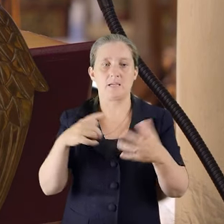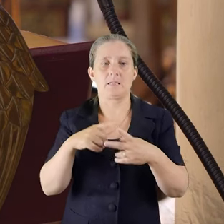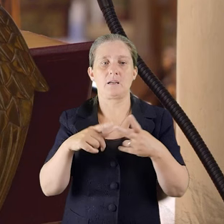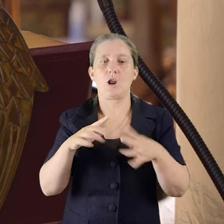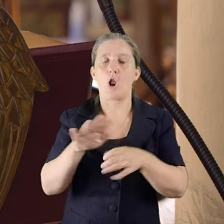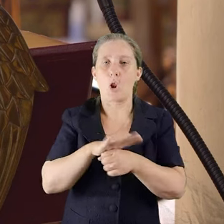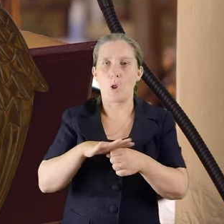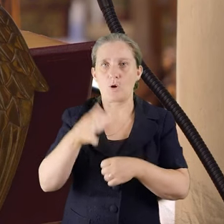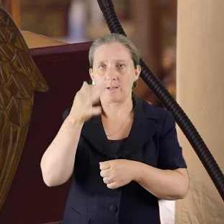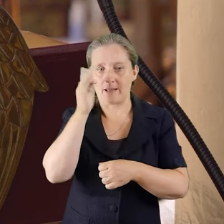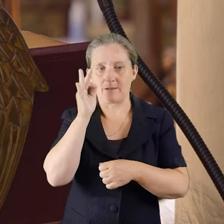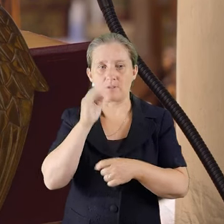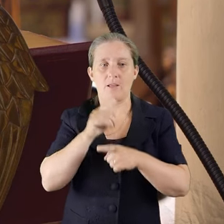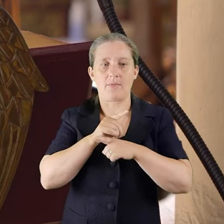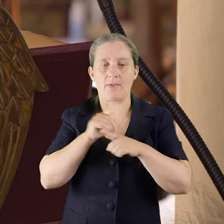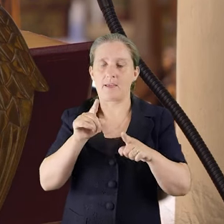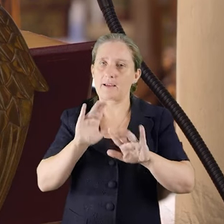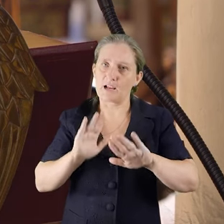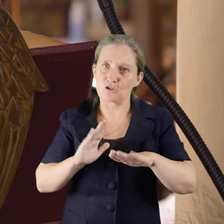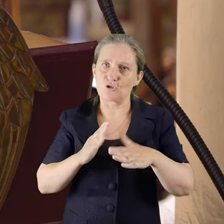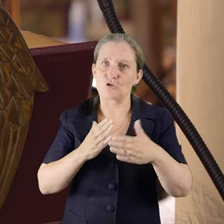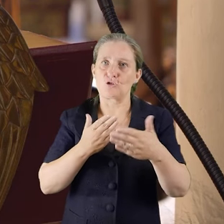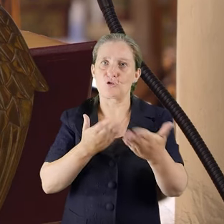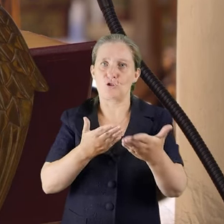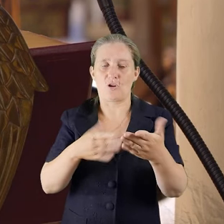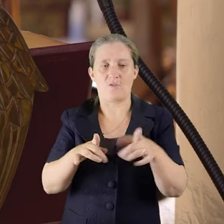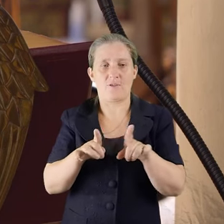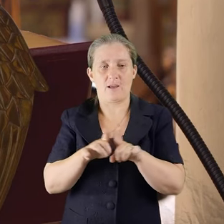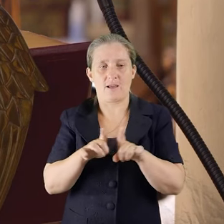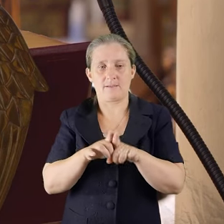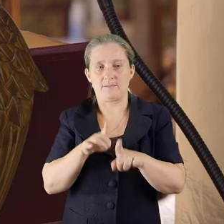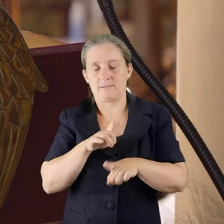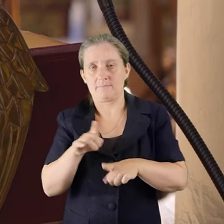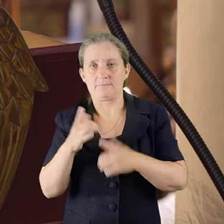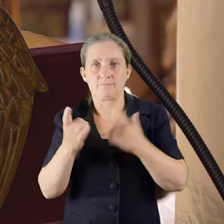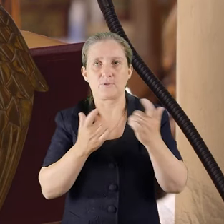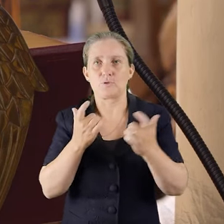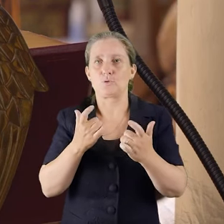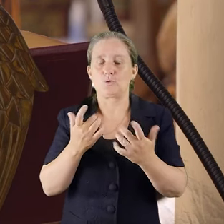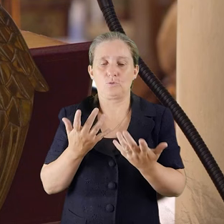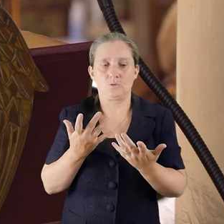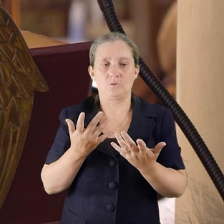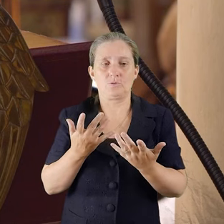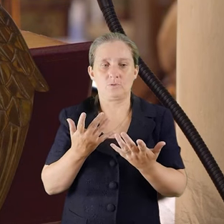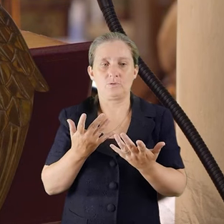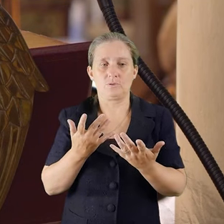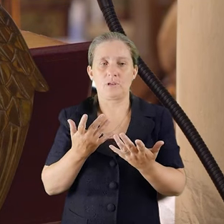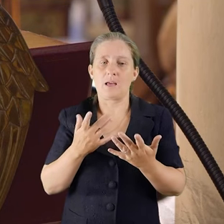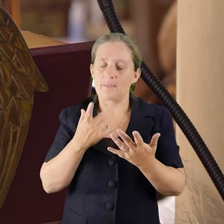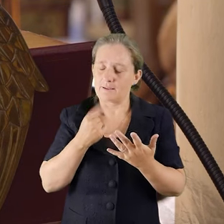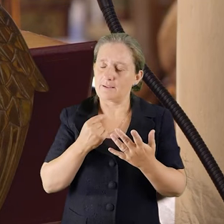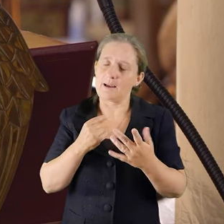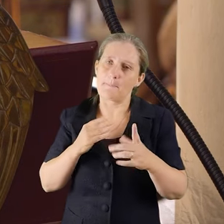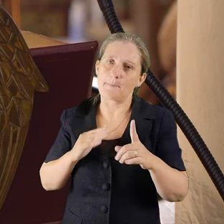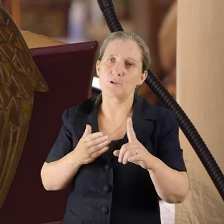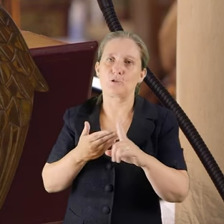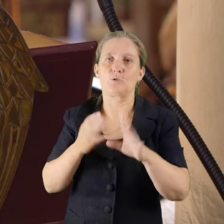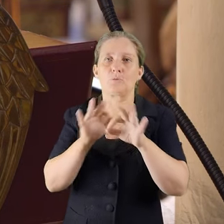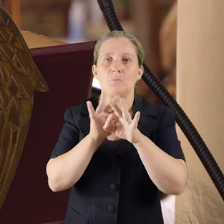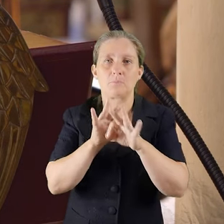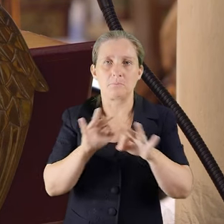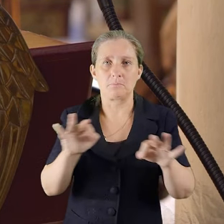councillors, that they may be enabled to serve as they have sought to, and that they are strengthened to pursue